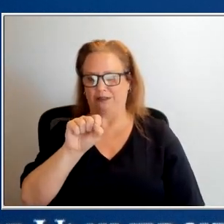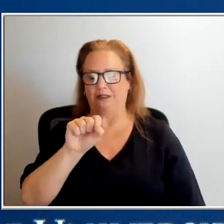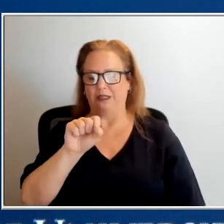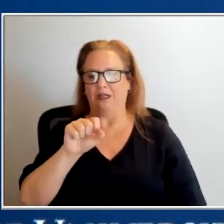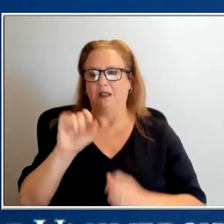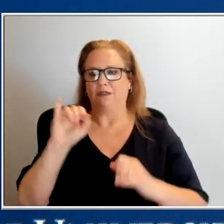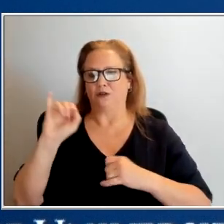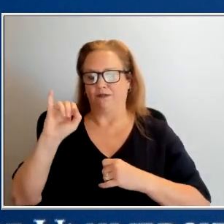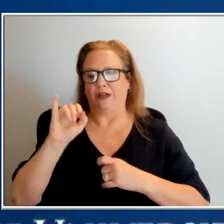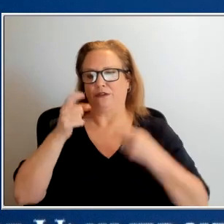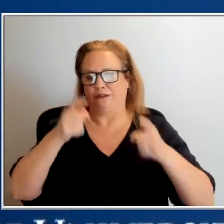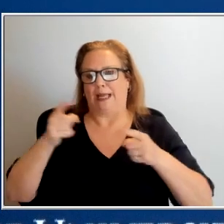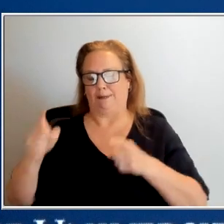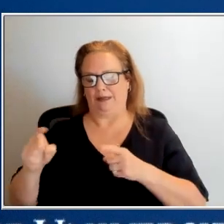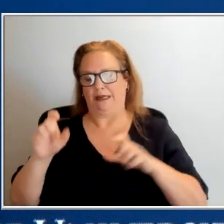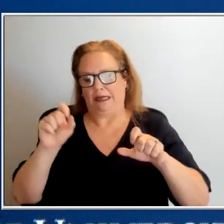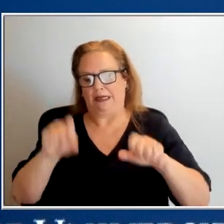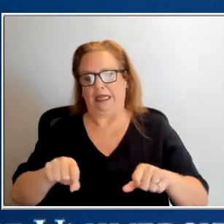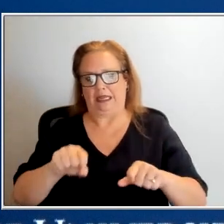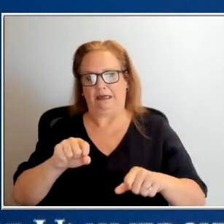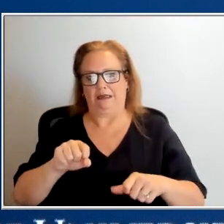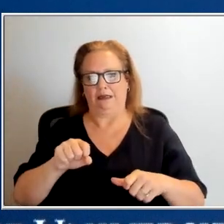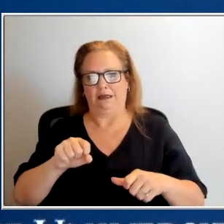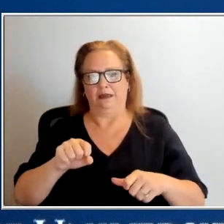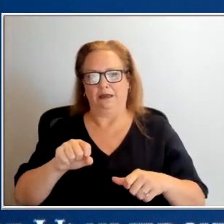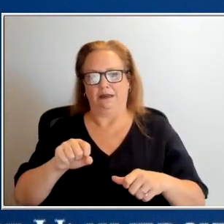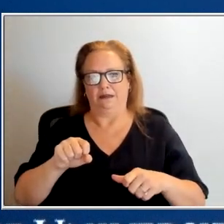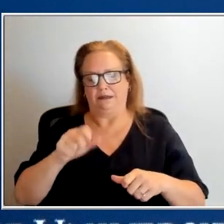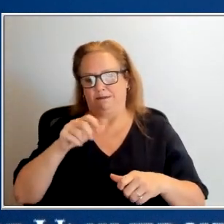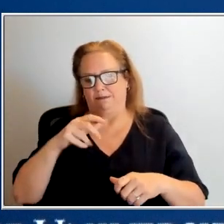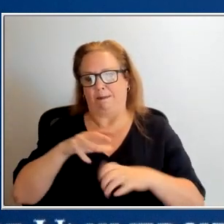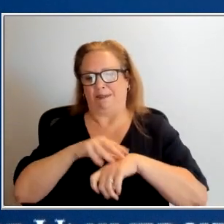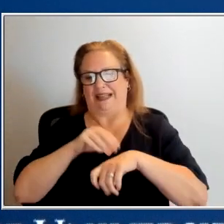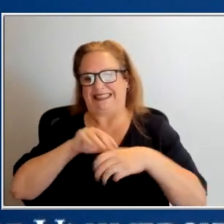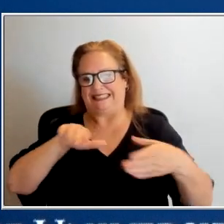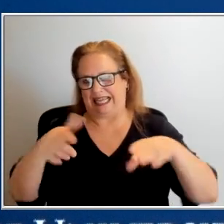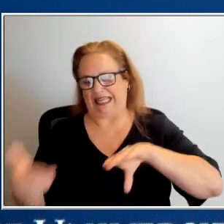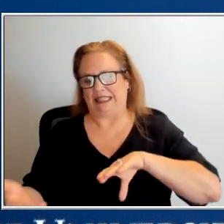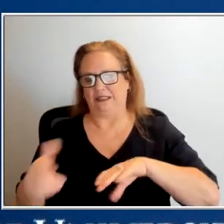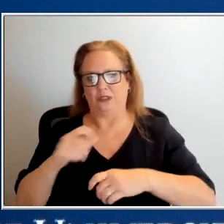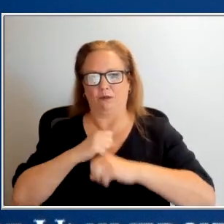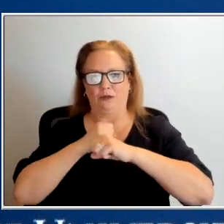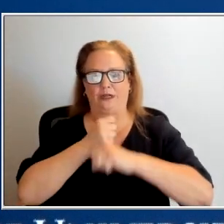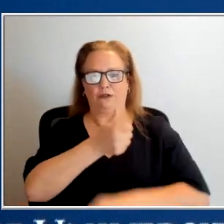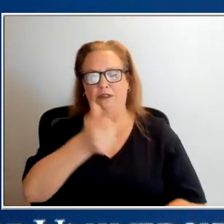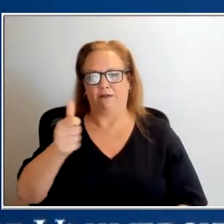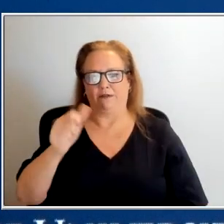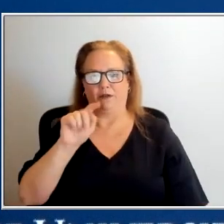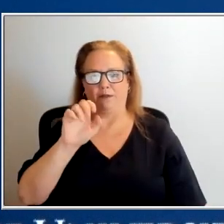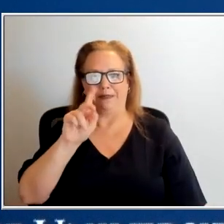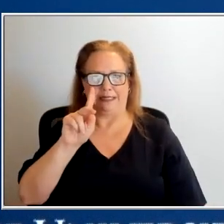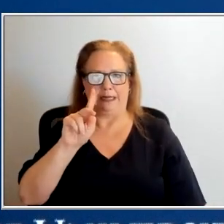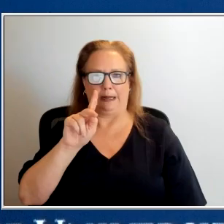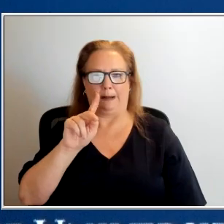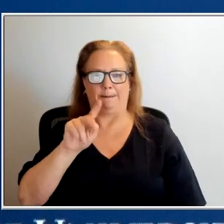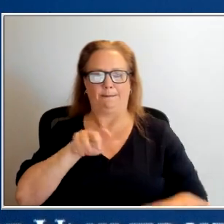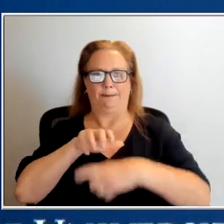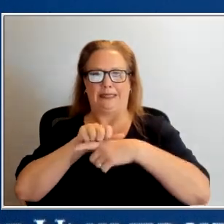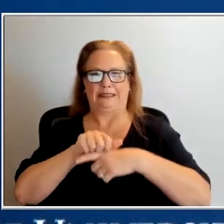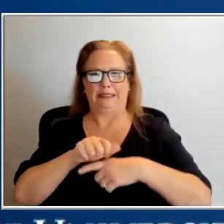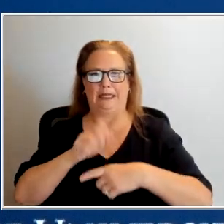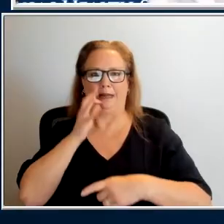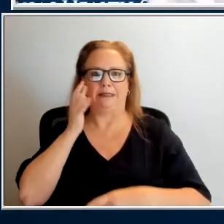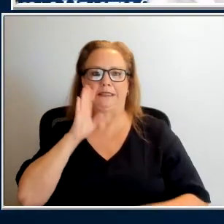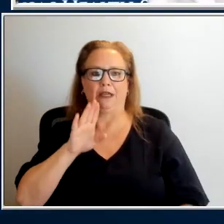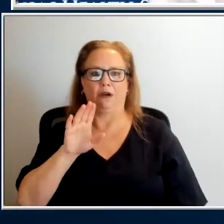do occur and can lead to death, so vitally important to protect yourself from tick bites and mosquito bites. Yeah,